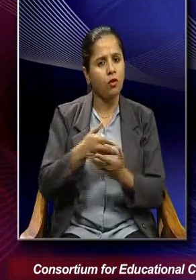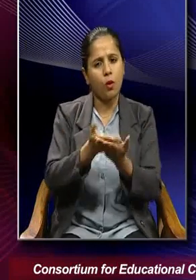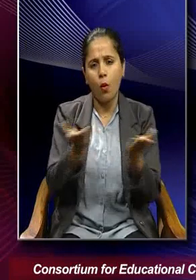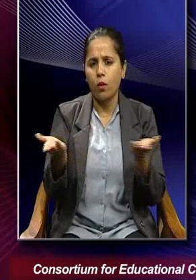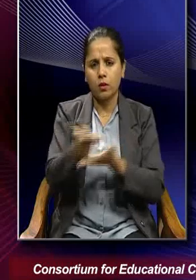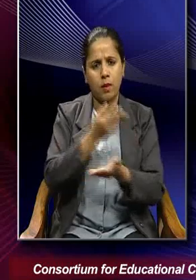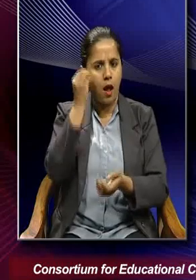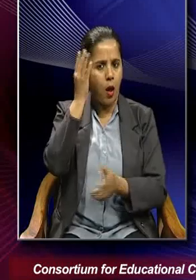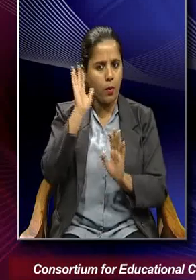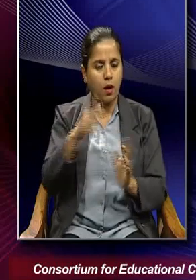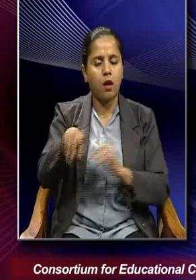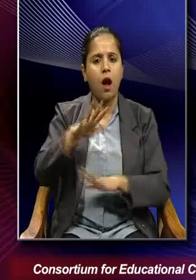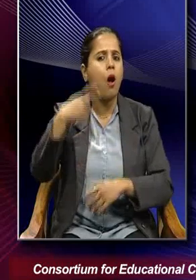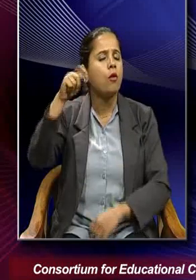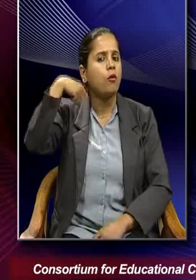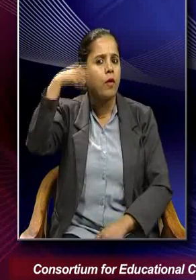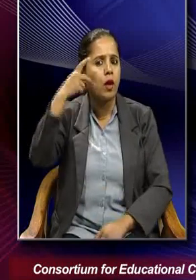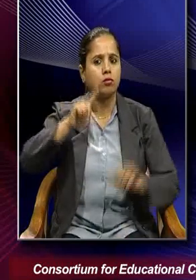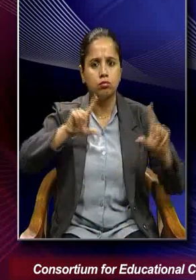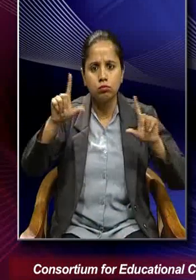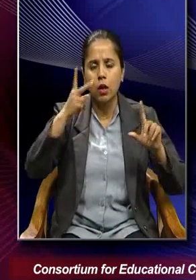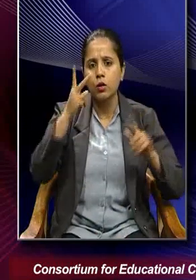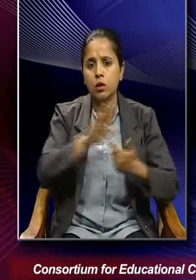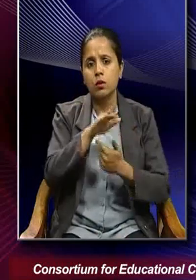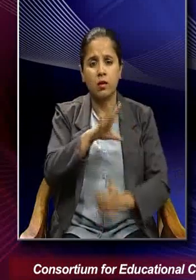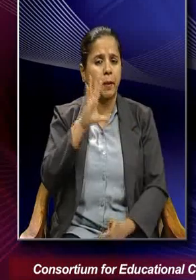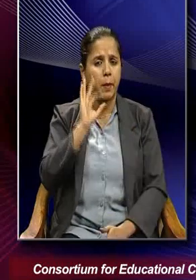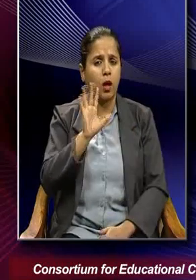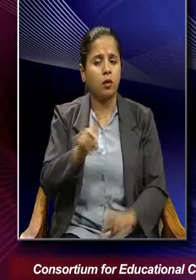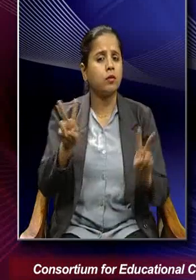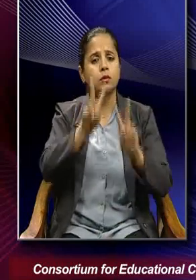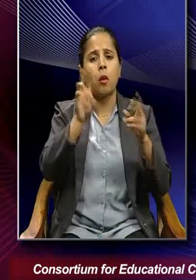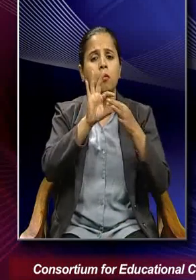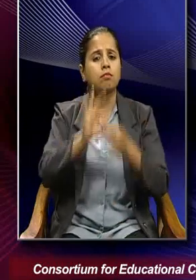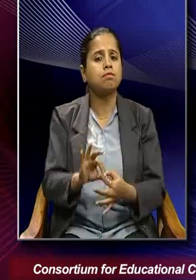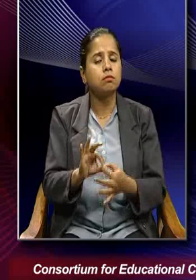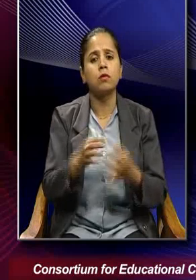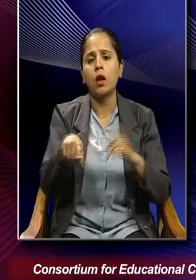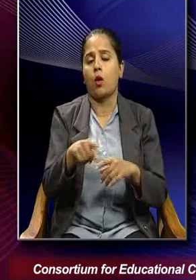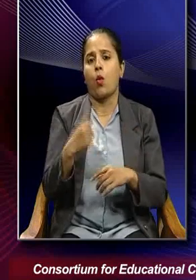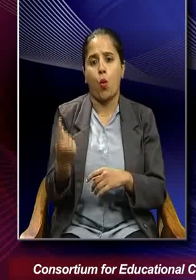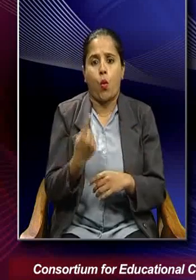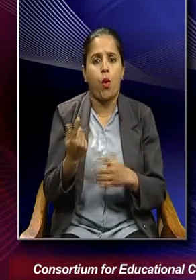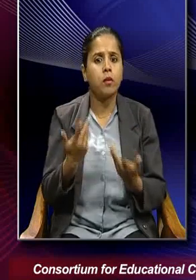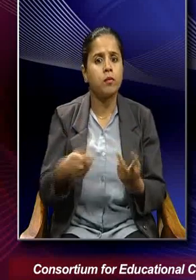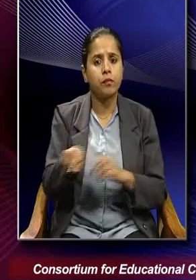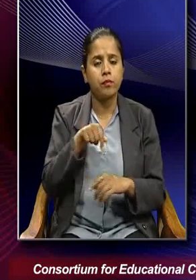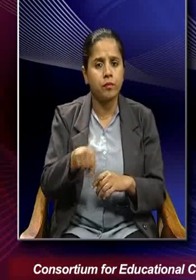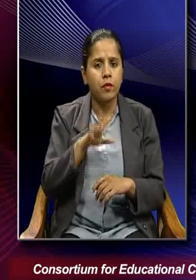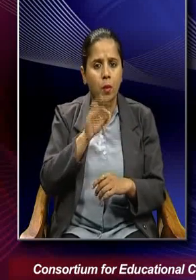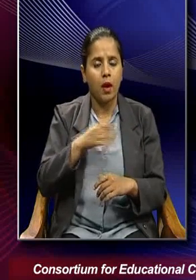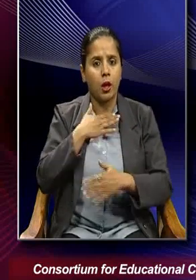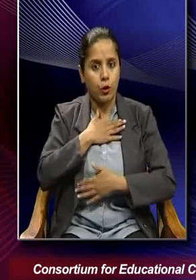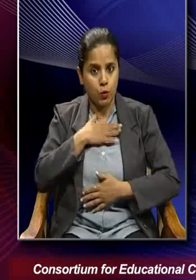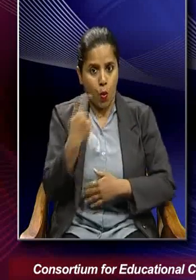are aware that how cinema has played an important role in the context, that how not only as a medium of